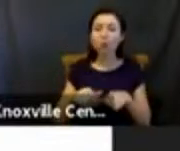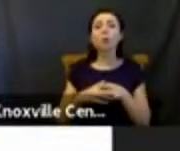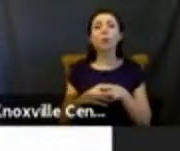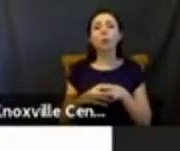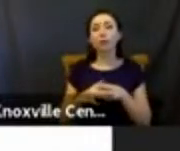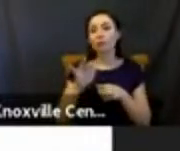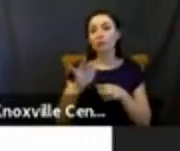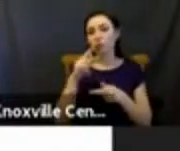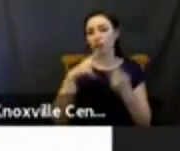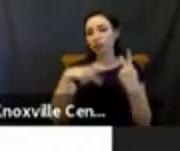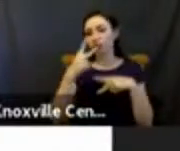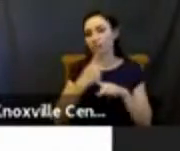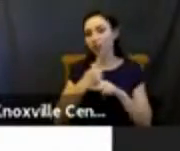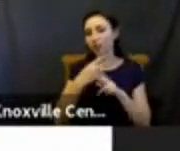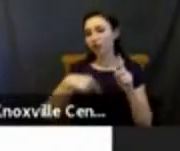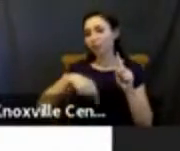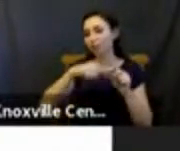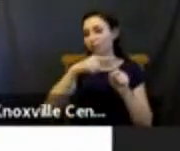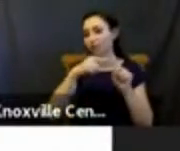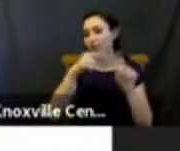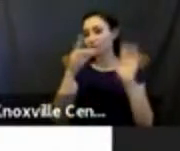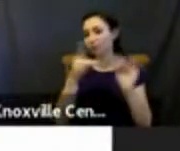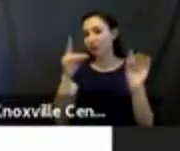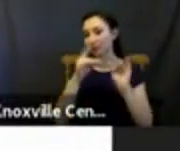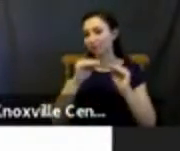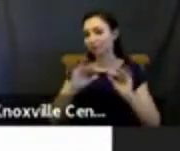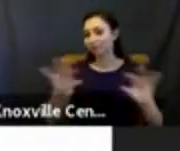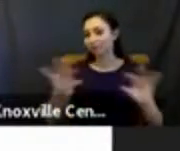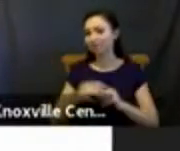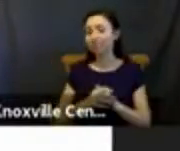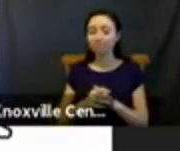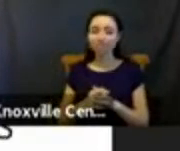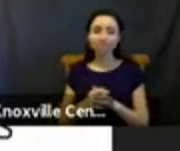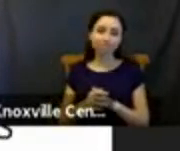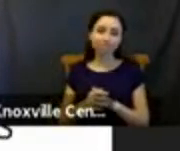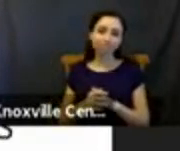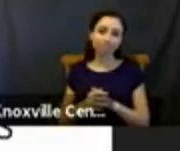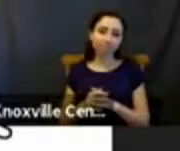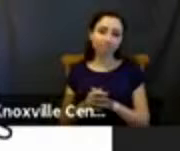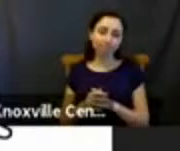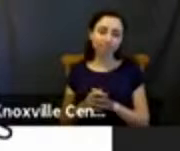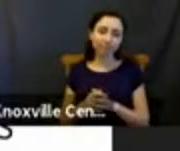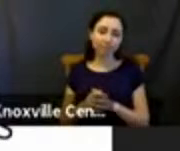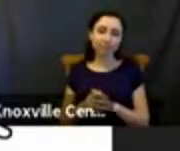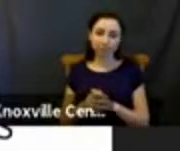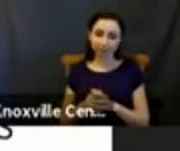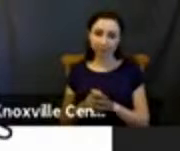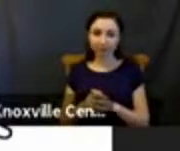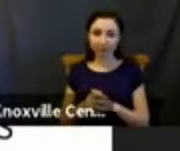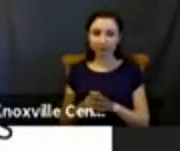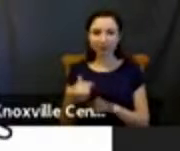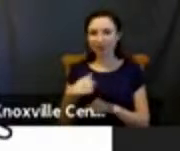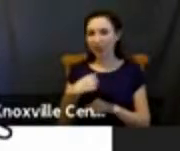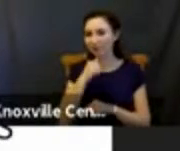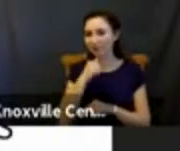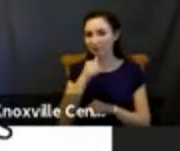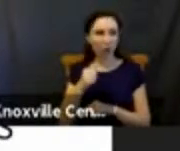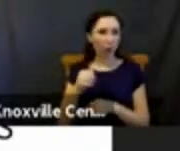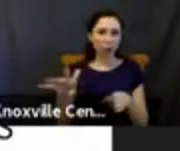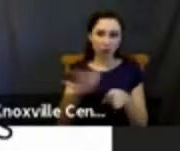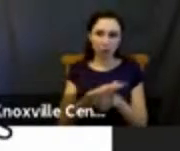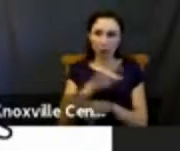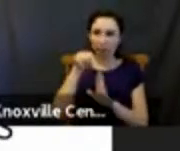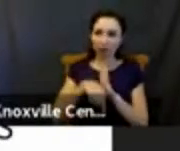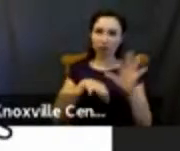positive messages we tried to get across. Next slide, please. So I'm not going to go through this again. It's just, this is what I just went